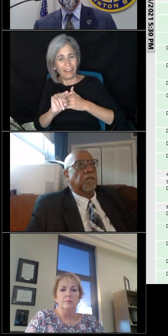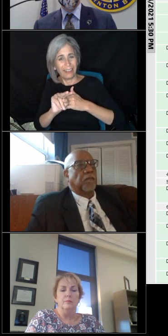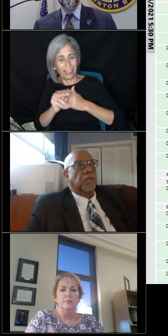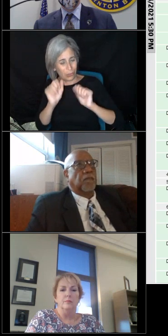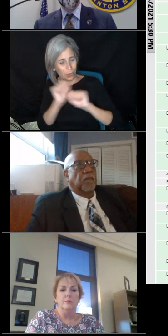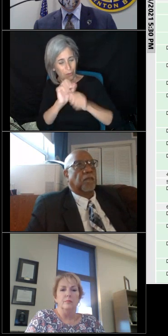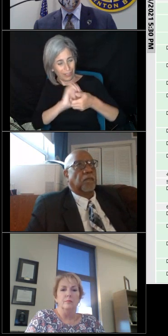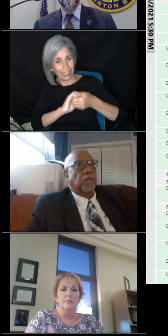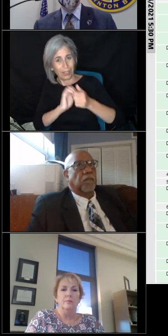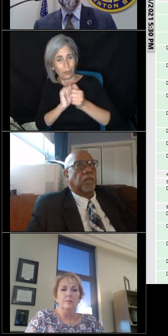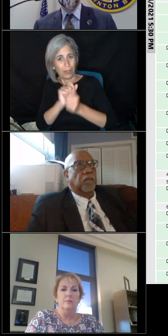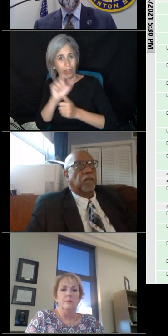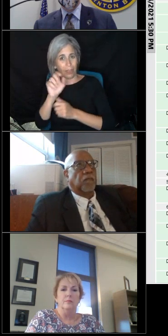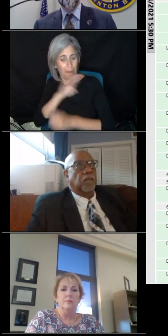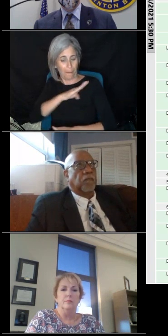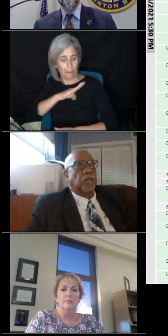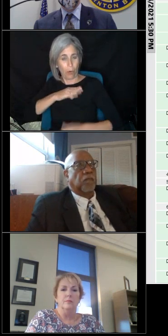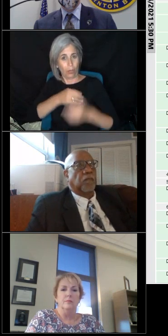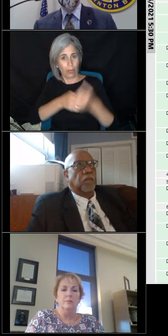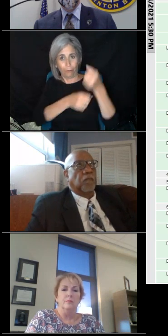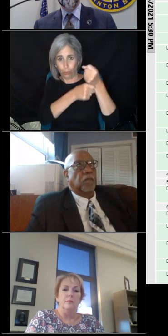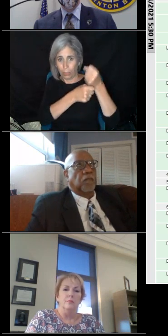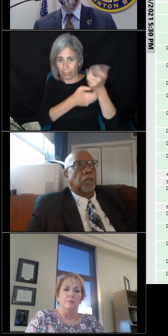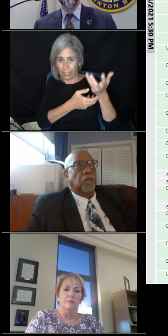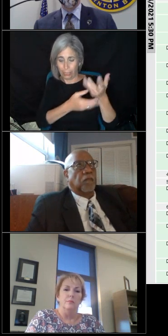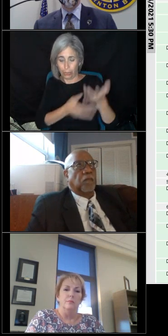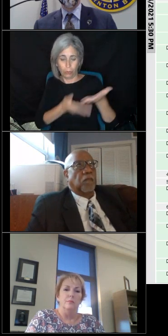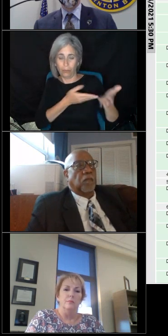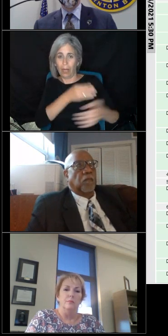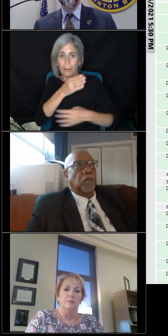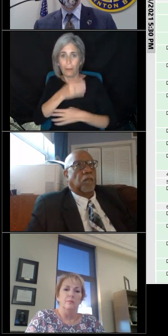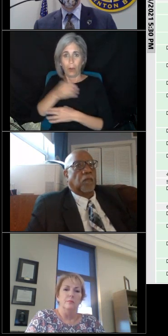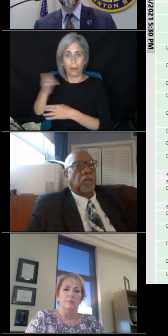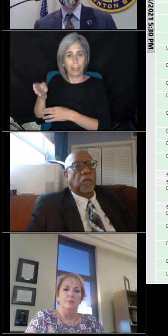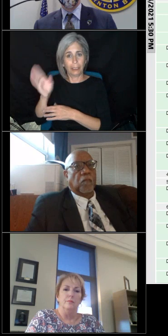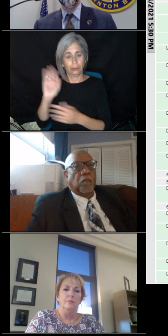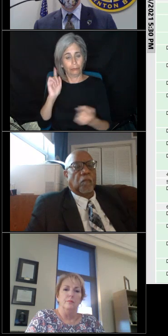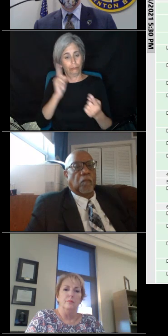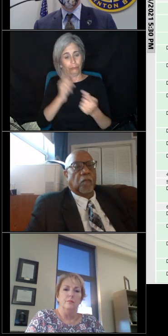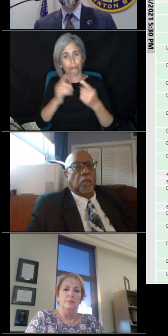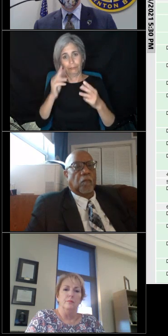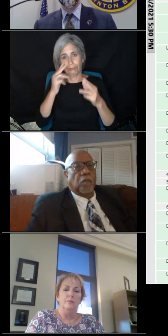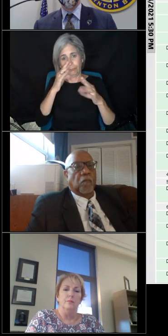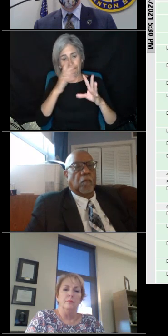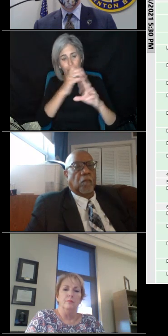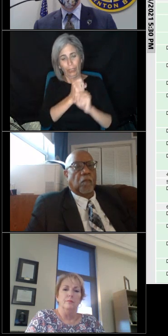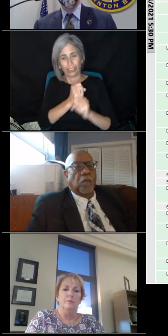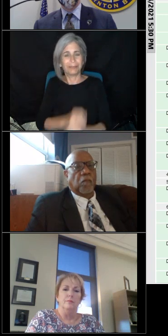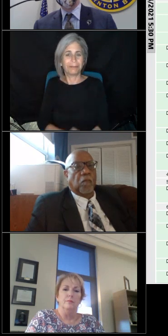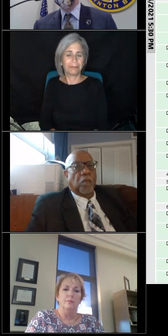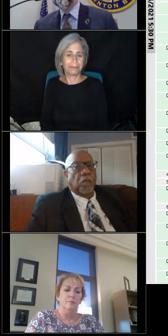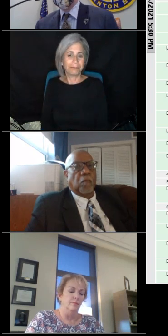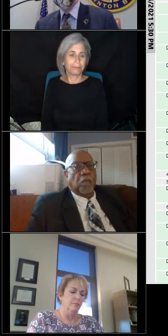working with our Board of Trustees to provide Boynton Beach with a destination attraction.